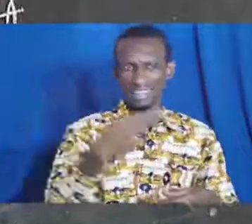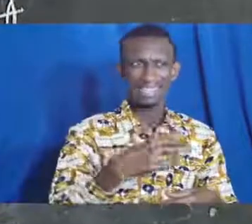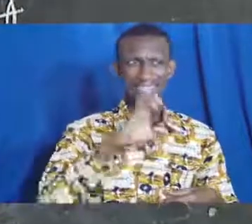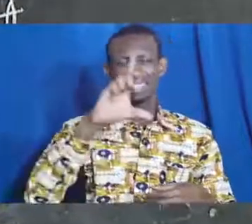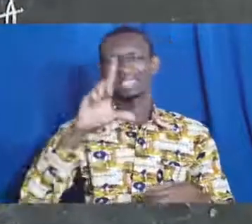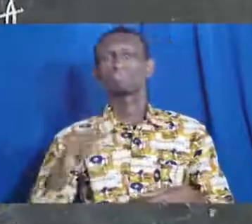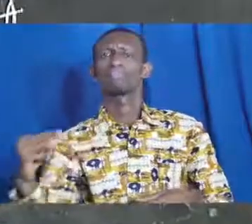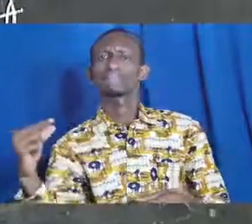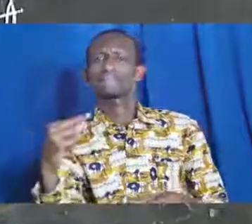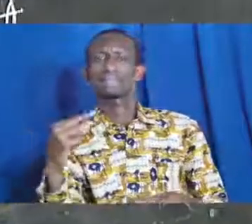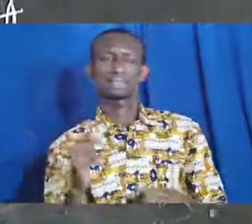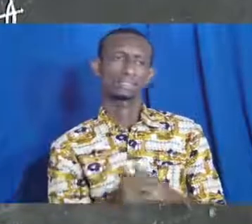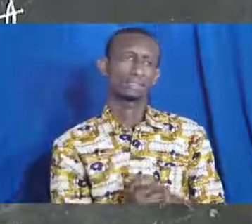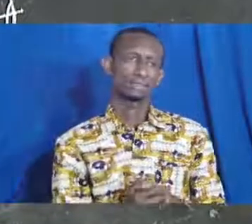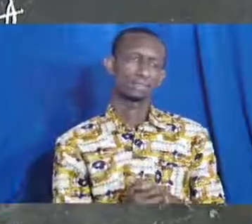gas.